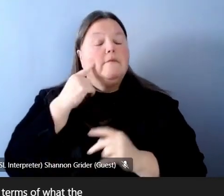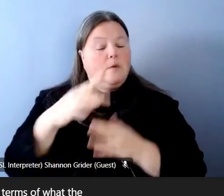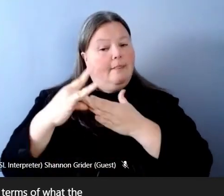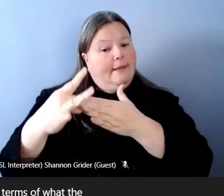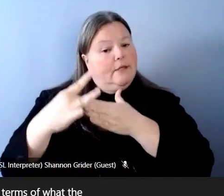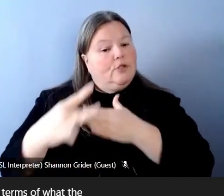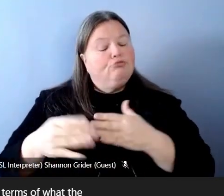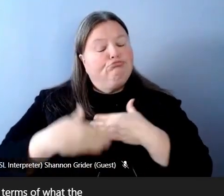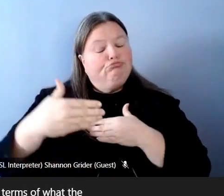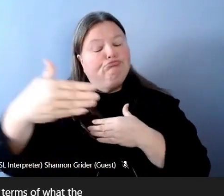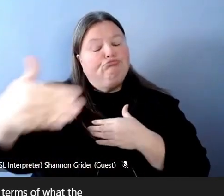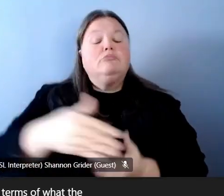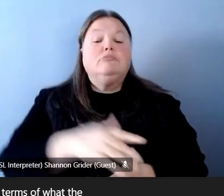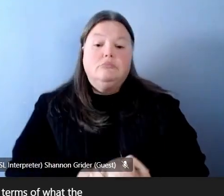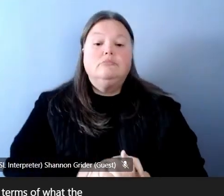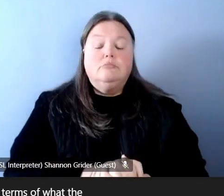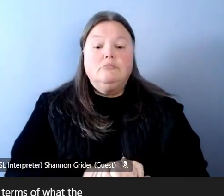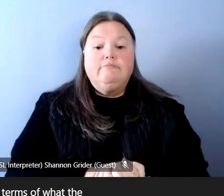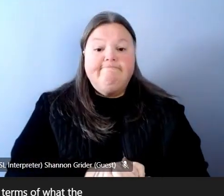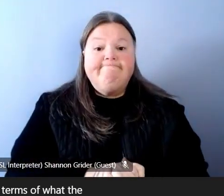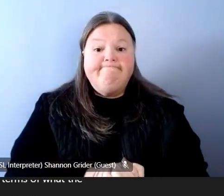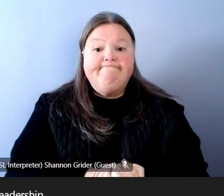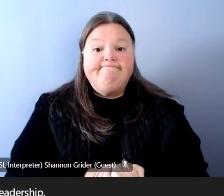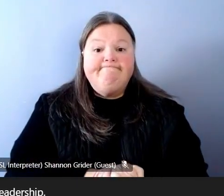leadership. Yeah.